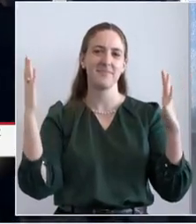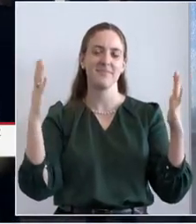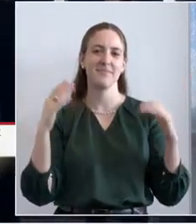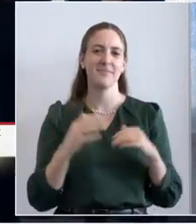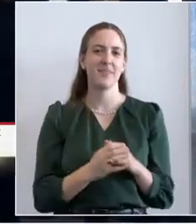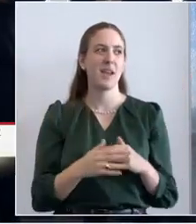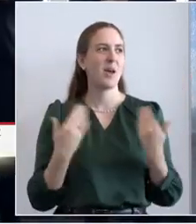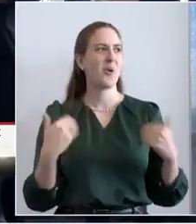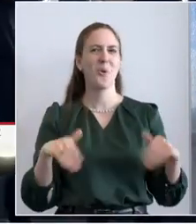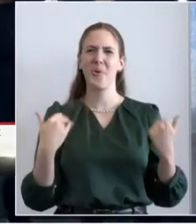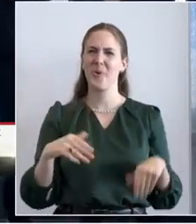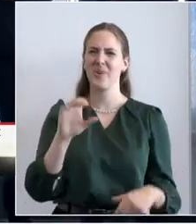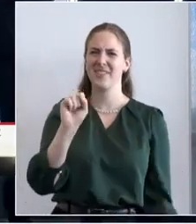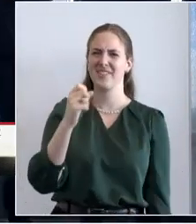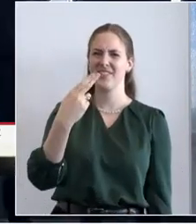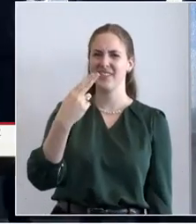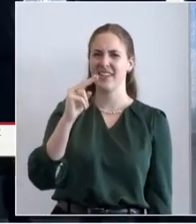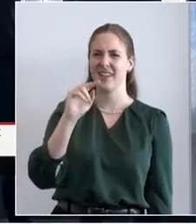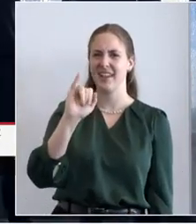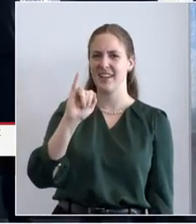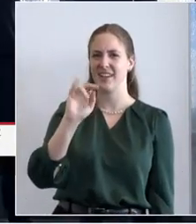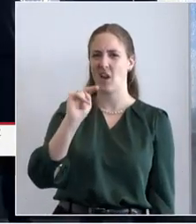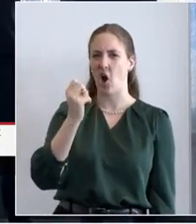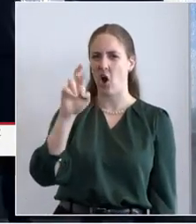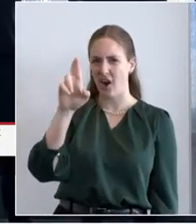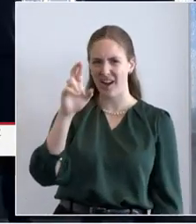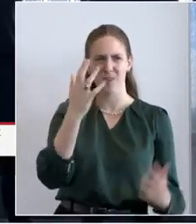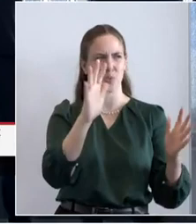Give Shannara a big round of applause.